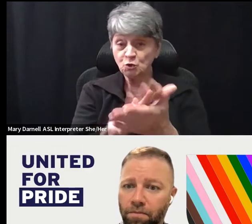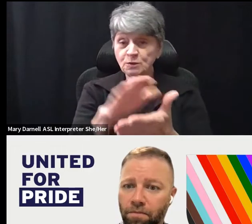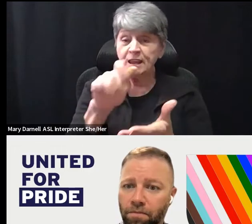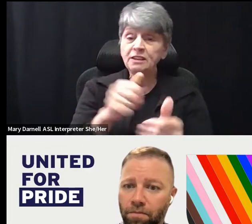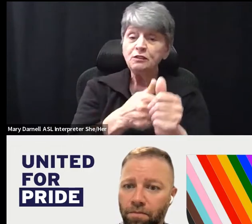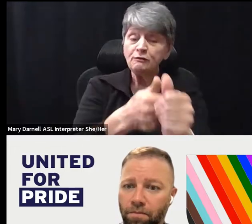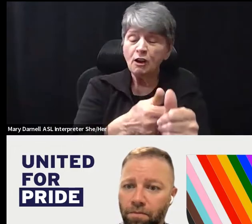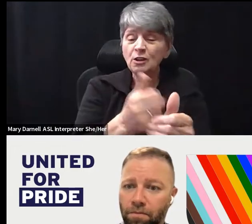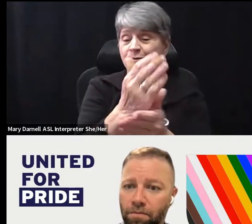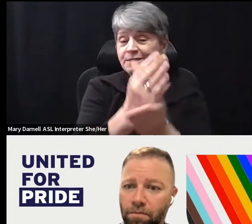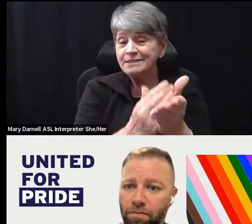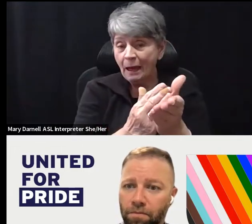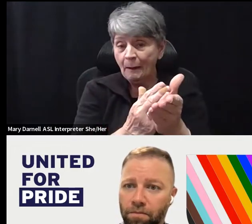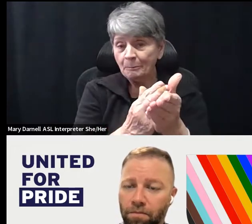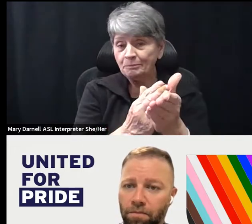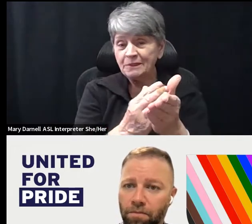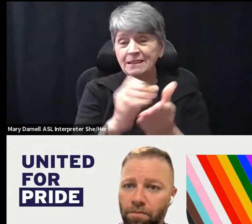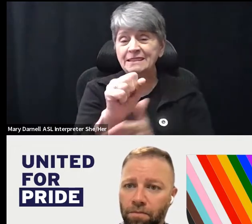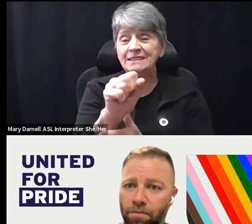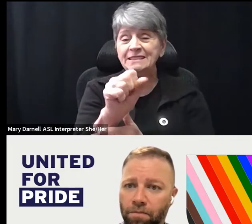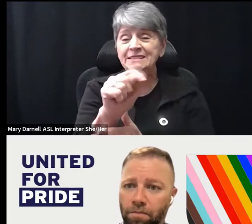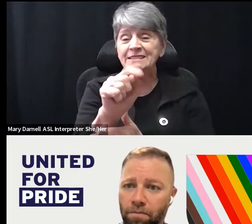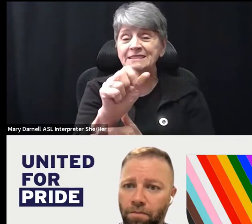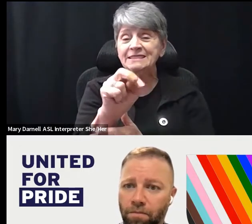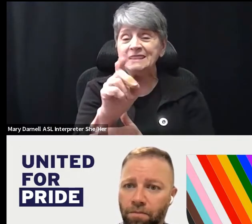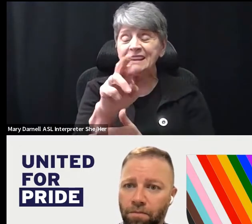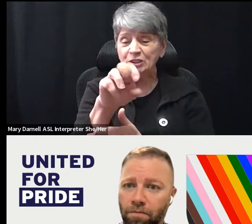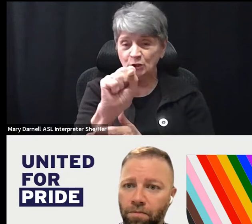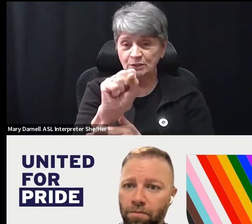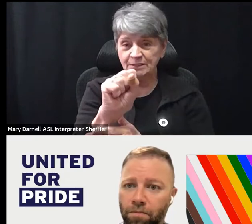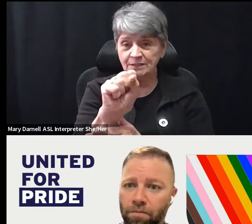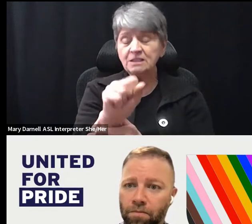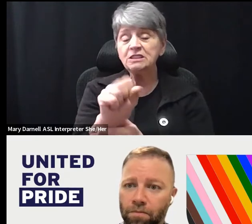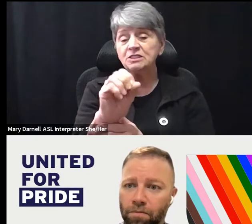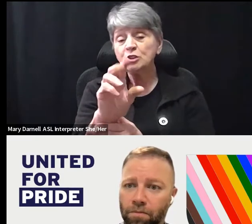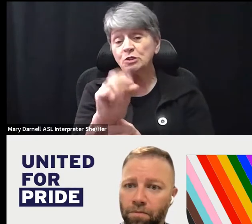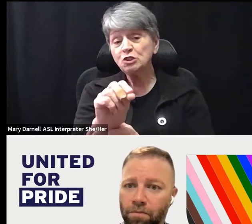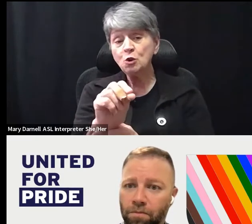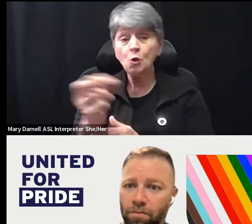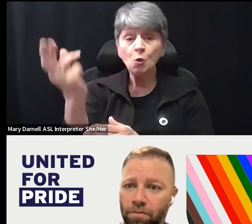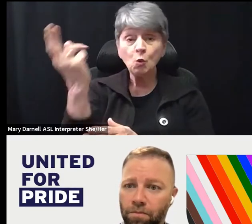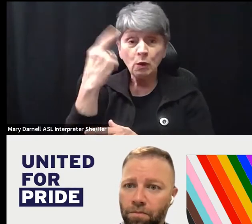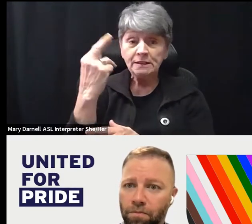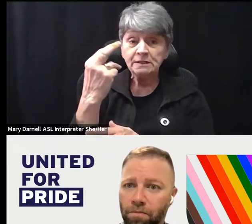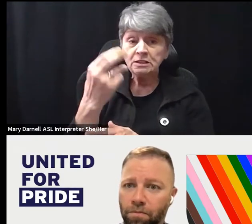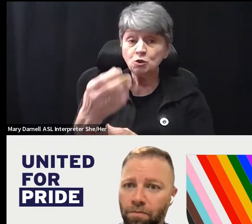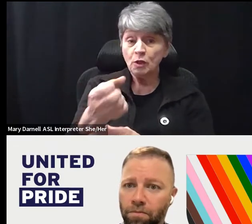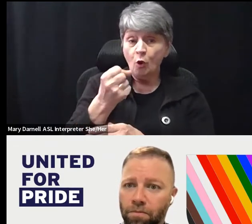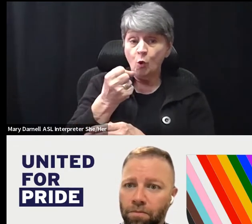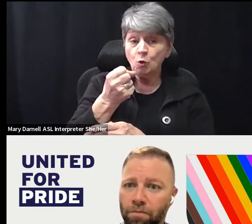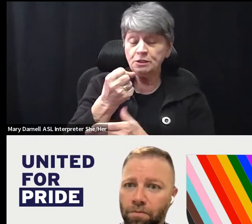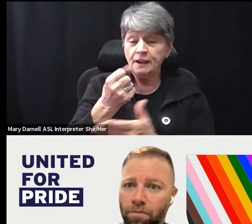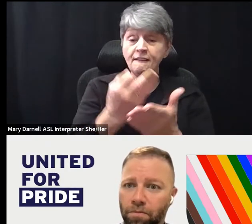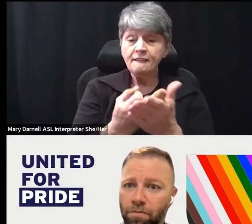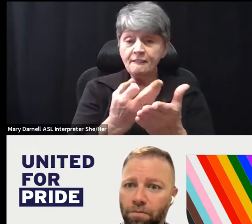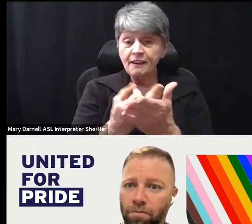of standards. And so in its view, there was no justifiable reason to withhold funding from those schools.